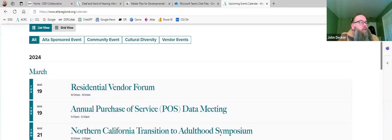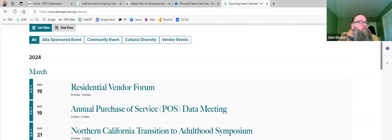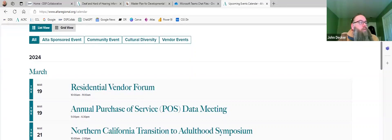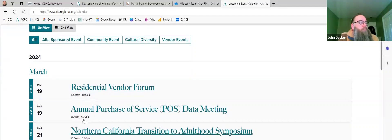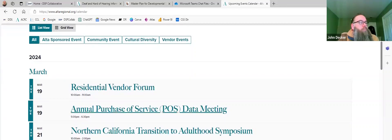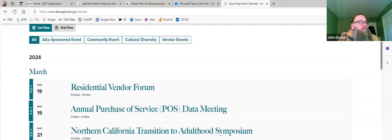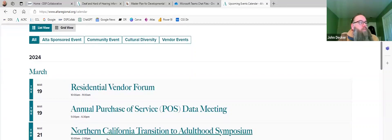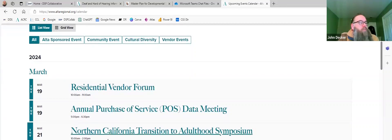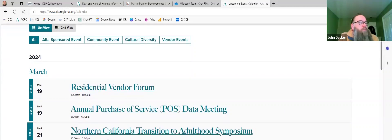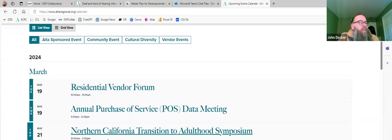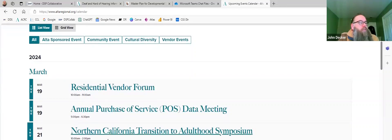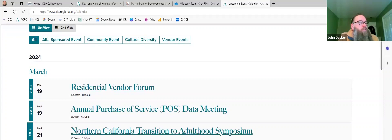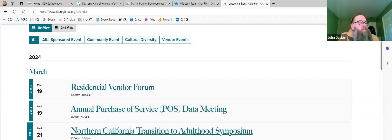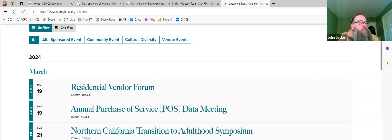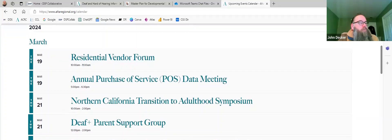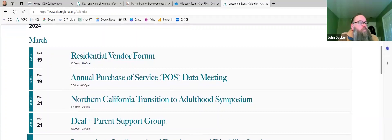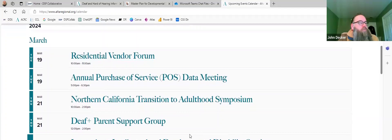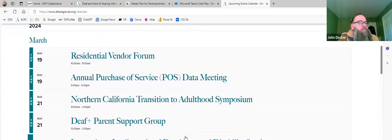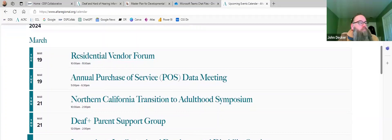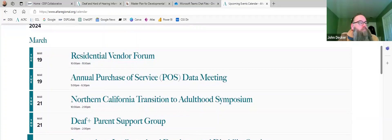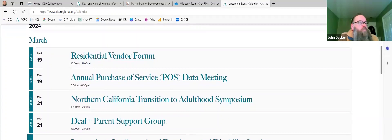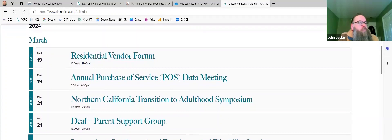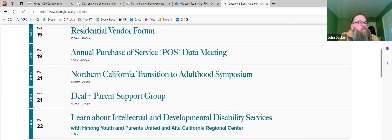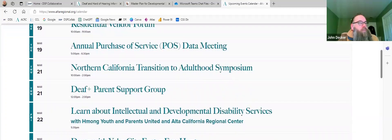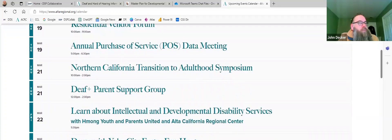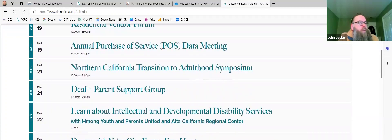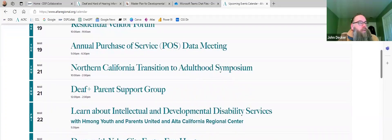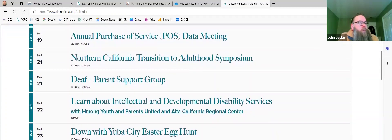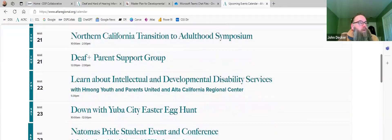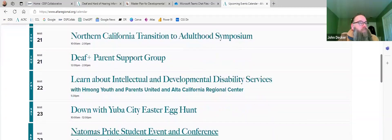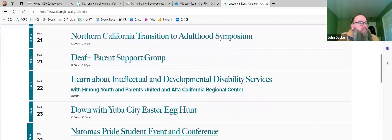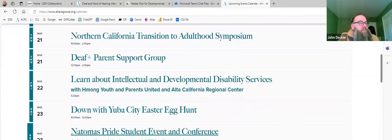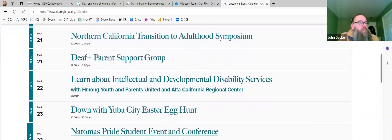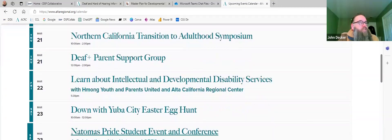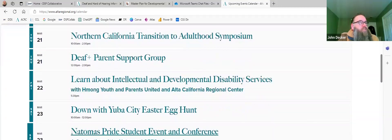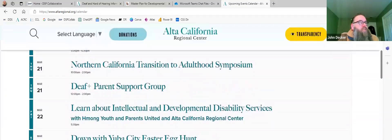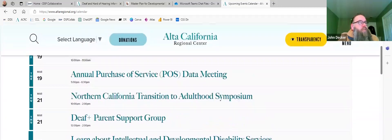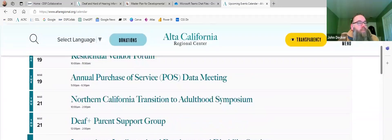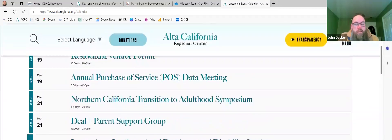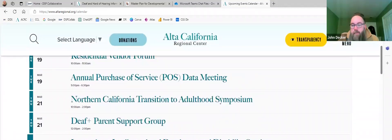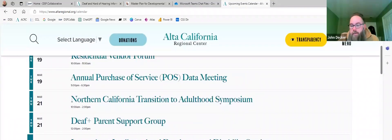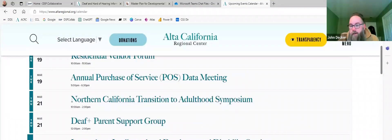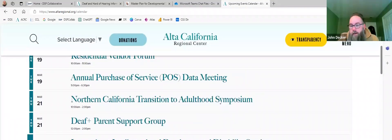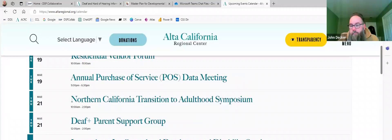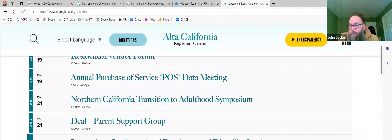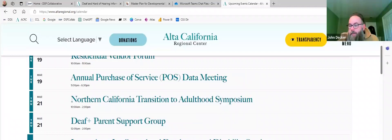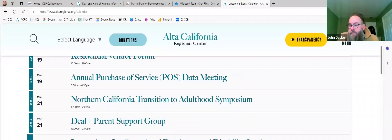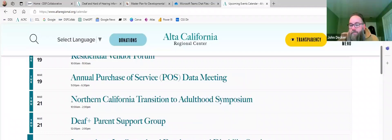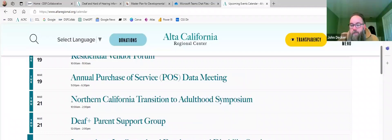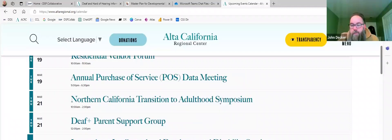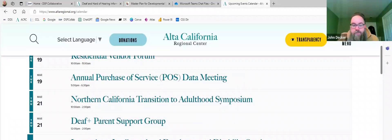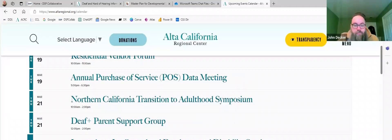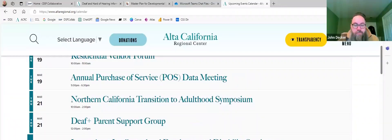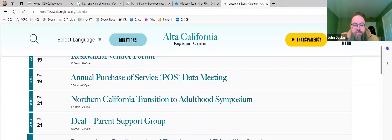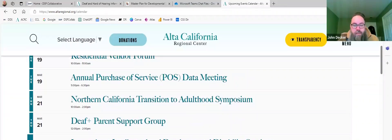can come here and be able to see it on the events calendar. Then we also have some of the things in our specific sections, like the